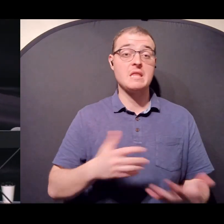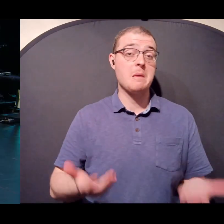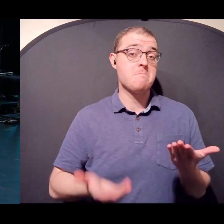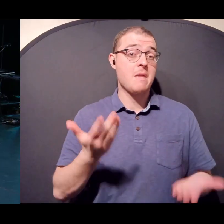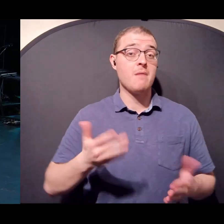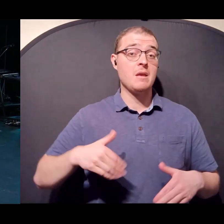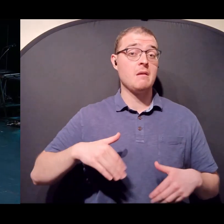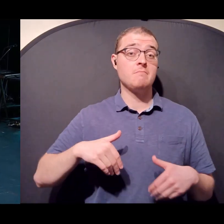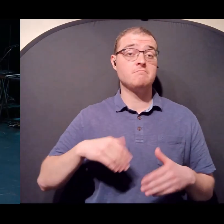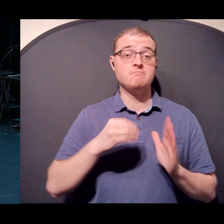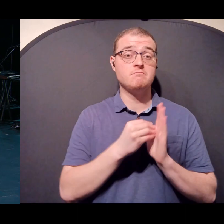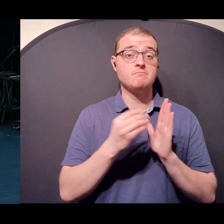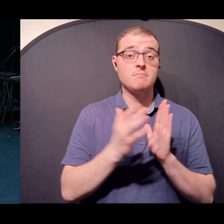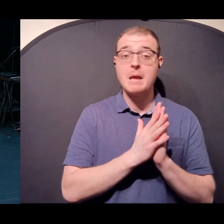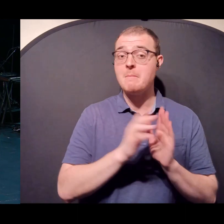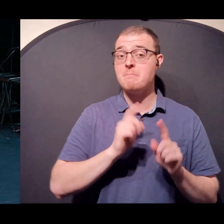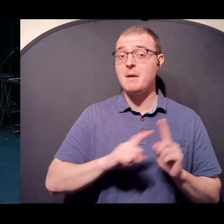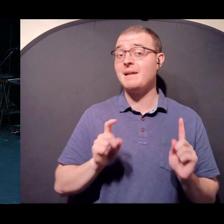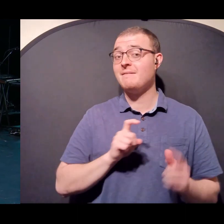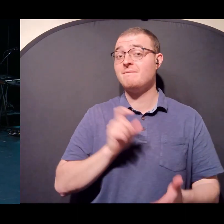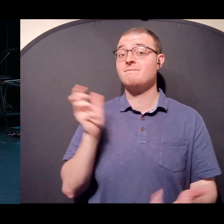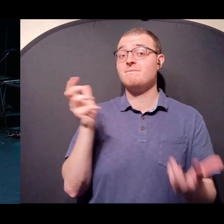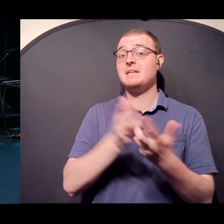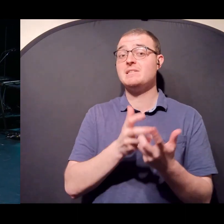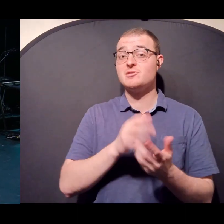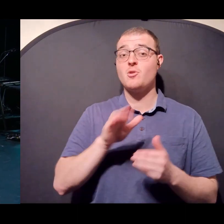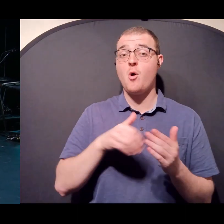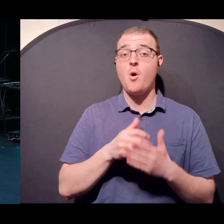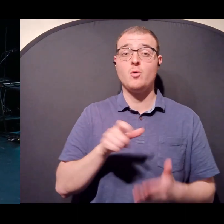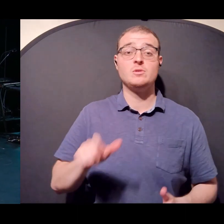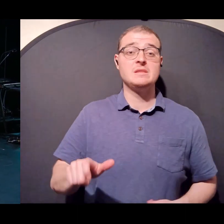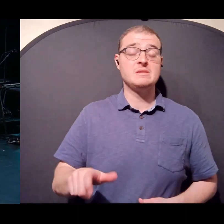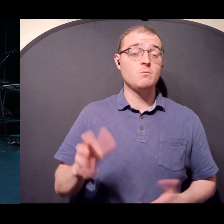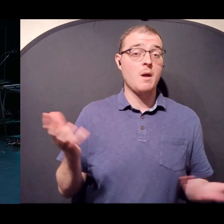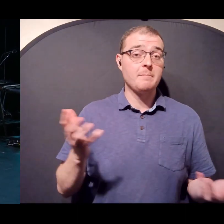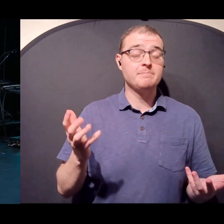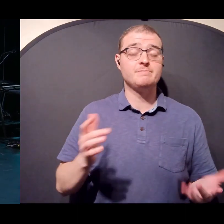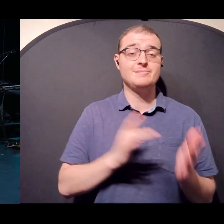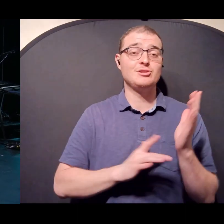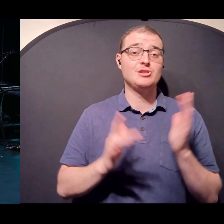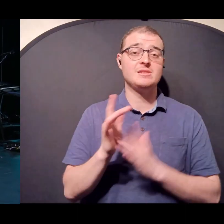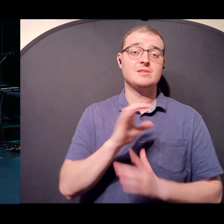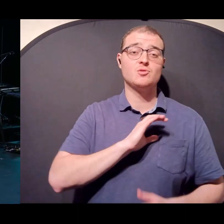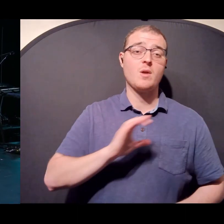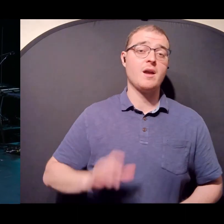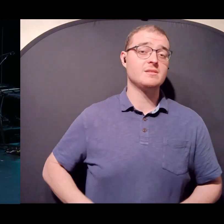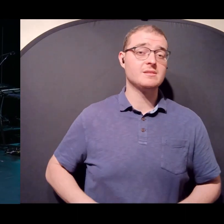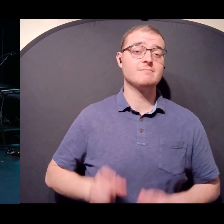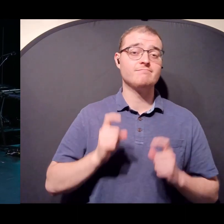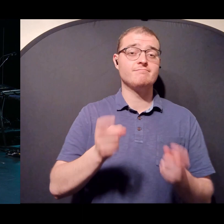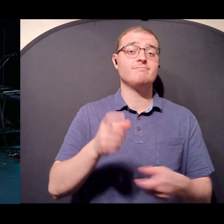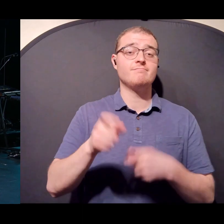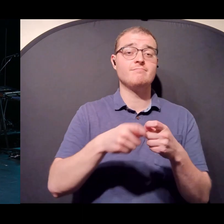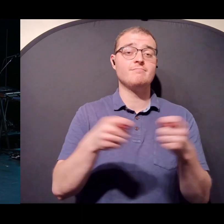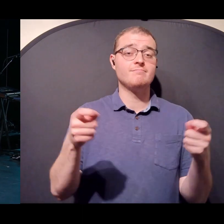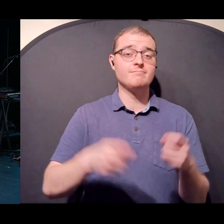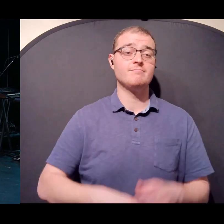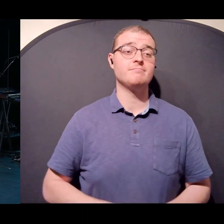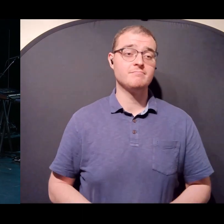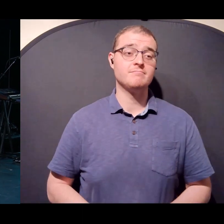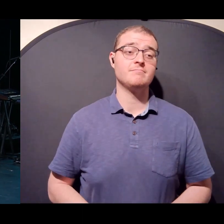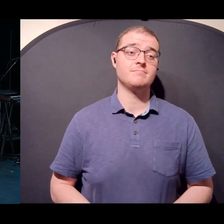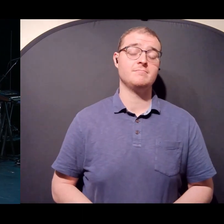rest that may or may not be on your list that checks all the boxes. And his name is Jesus Christ.